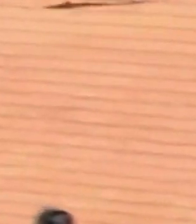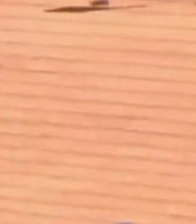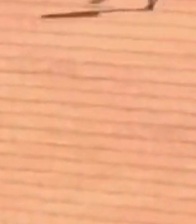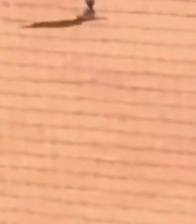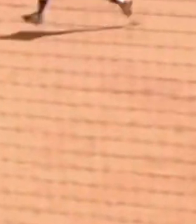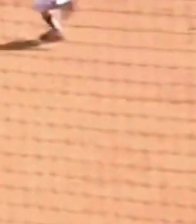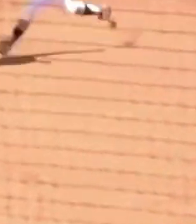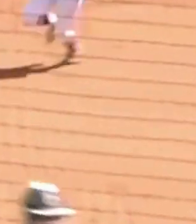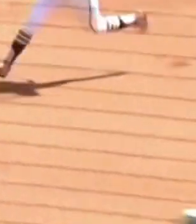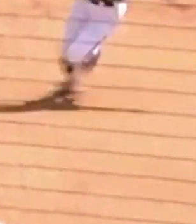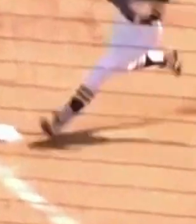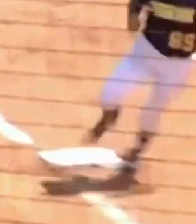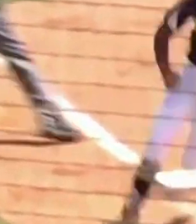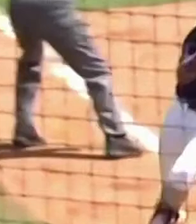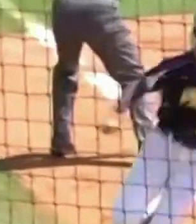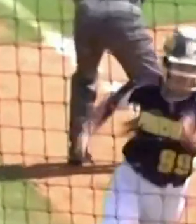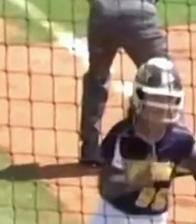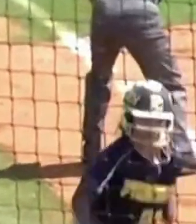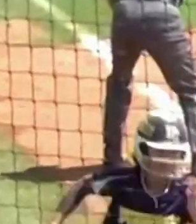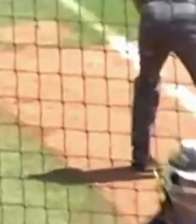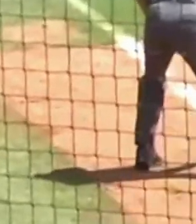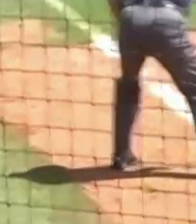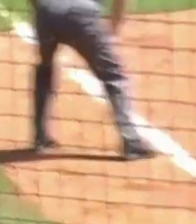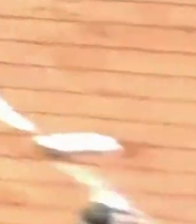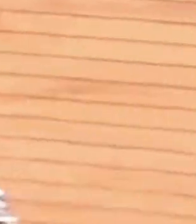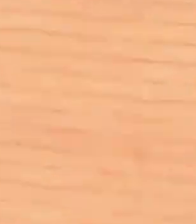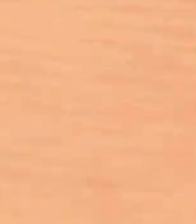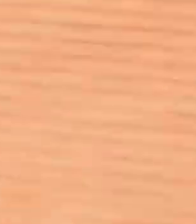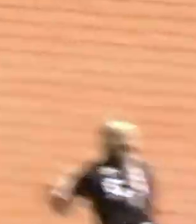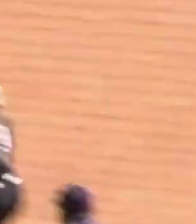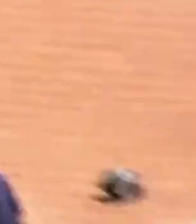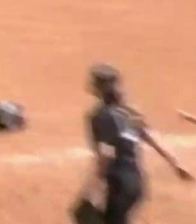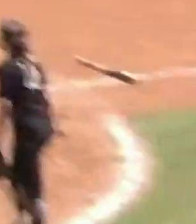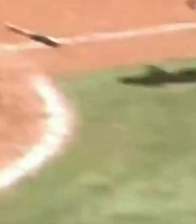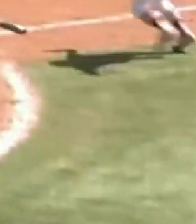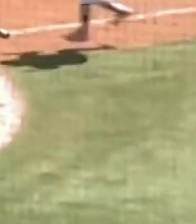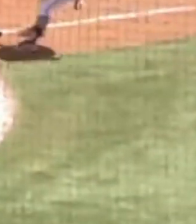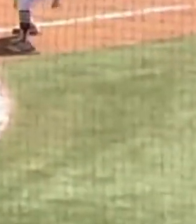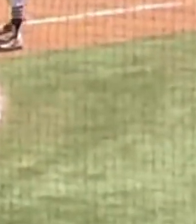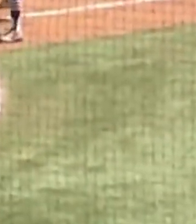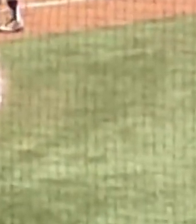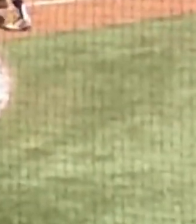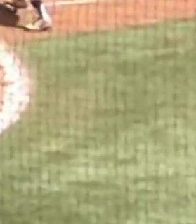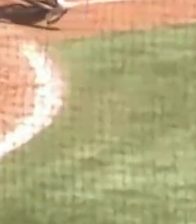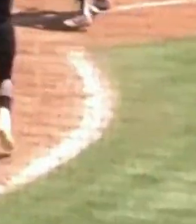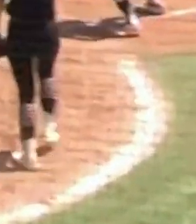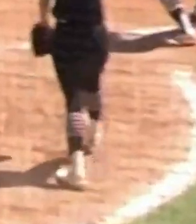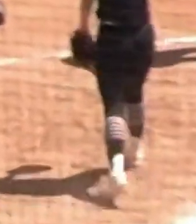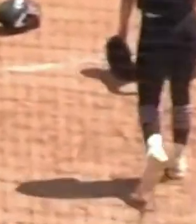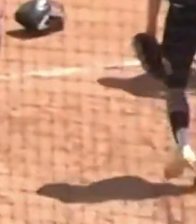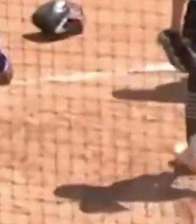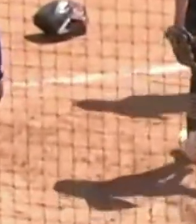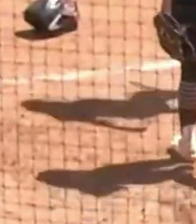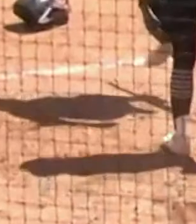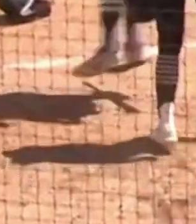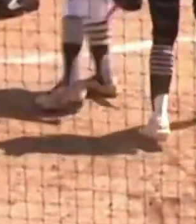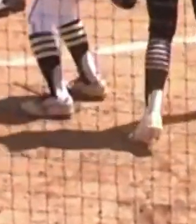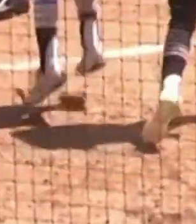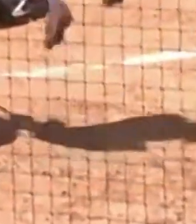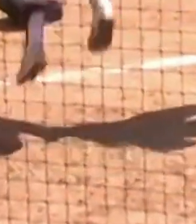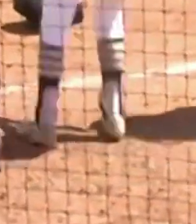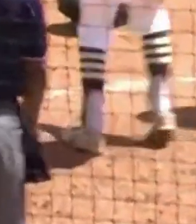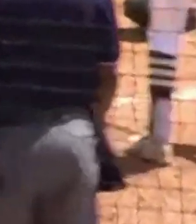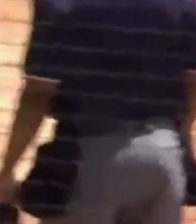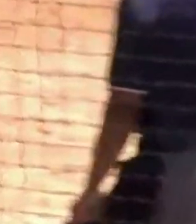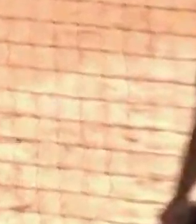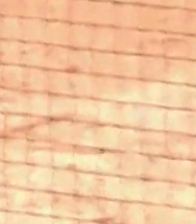style. Money, stay on my craft and stick around for those pounds. But I do that to pass the torch and put on for my town. Trust me,